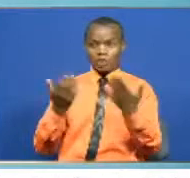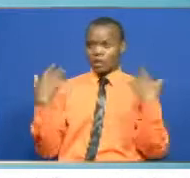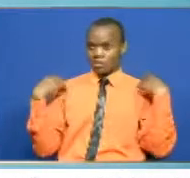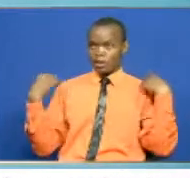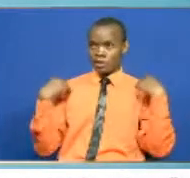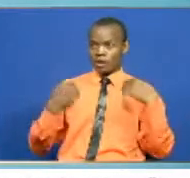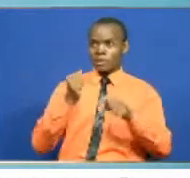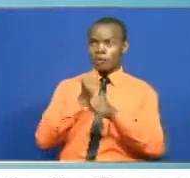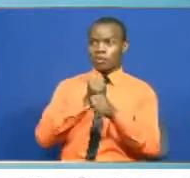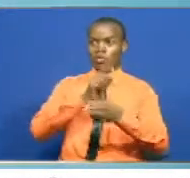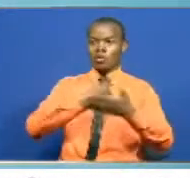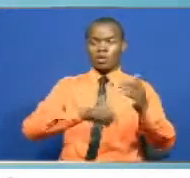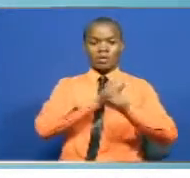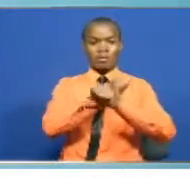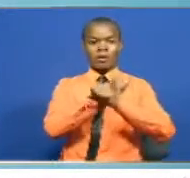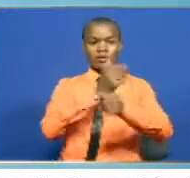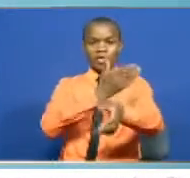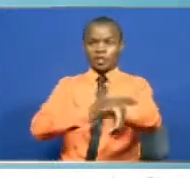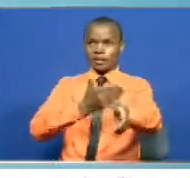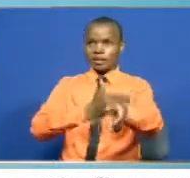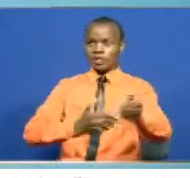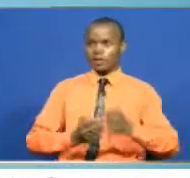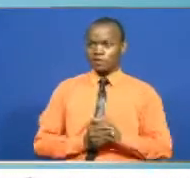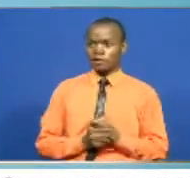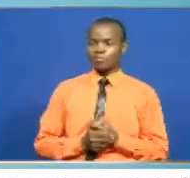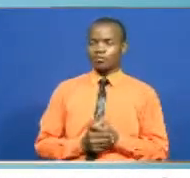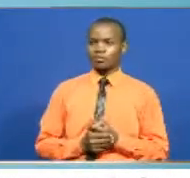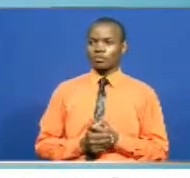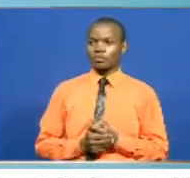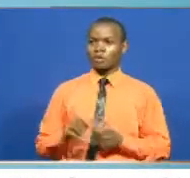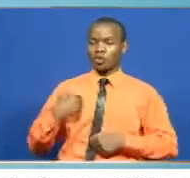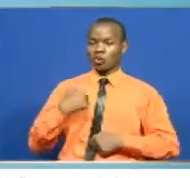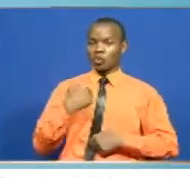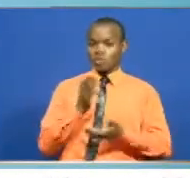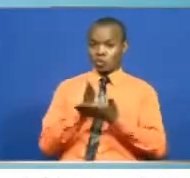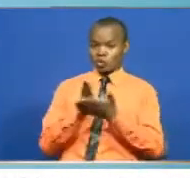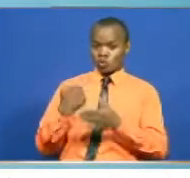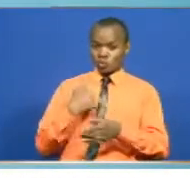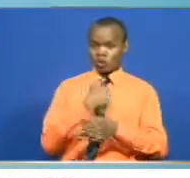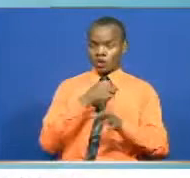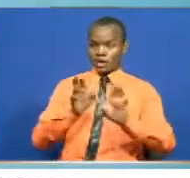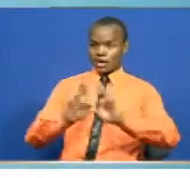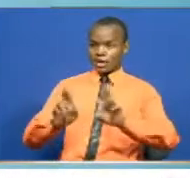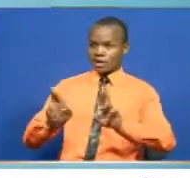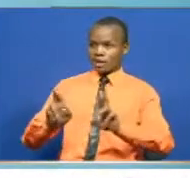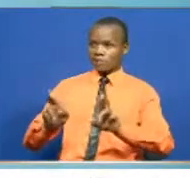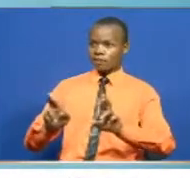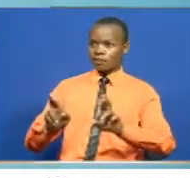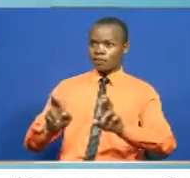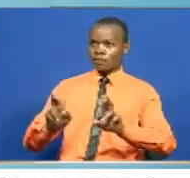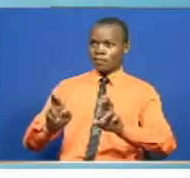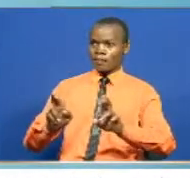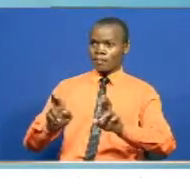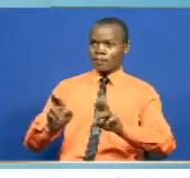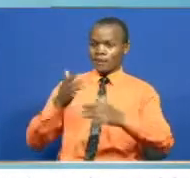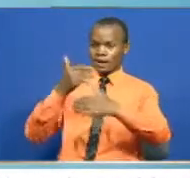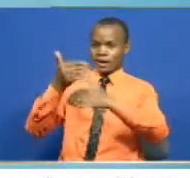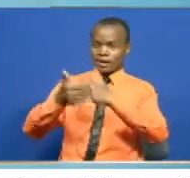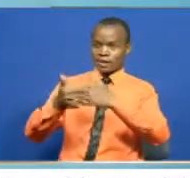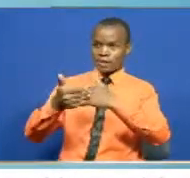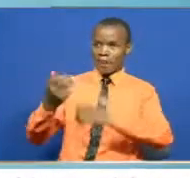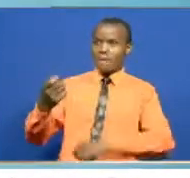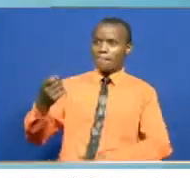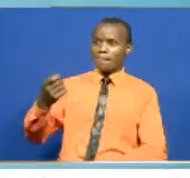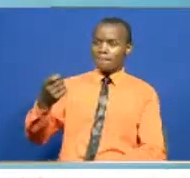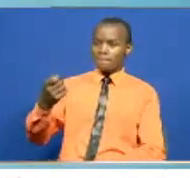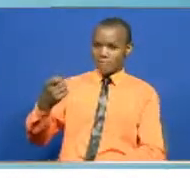prevention of injuries and everything, you know. So we've been getting ready, we've been preparing for it. So come February, even as you